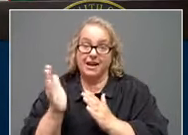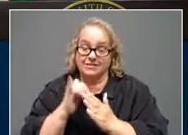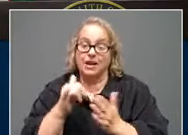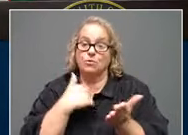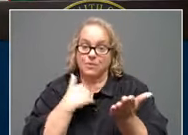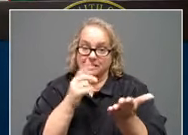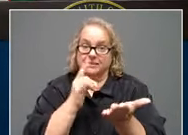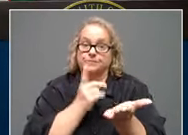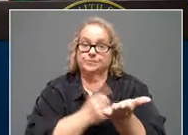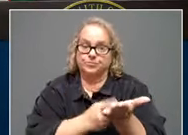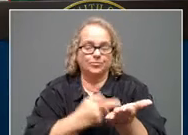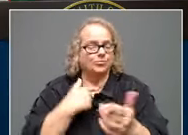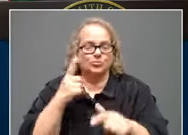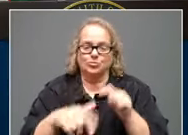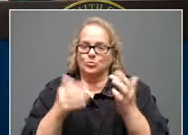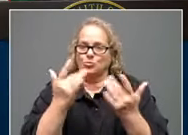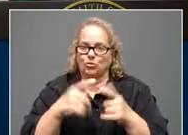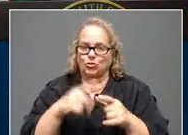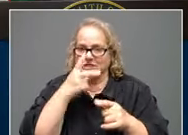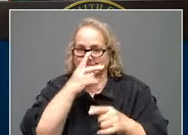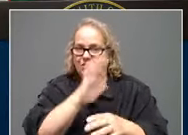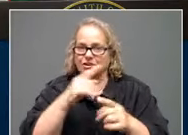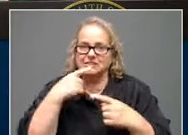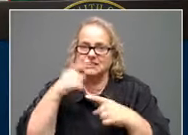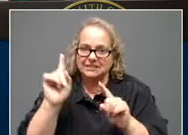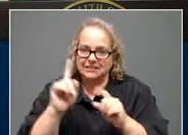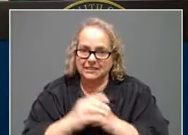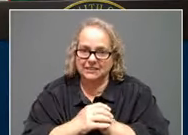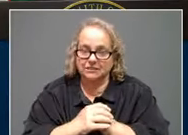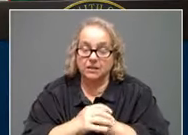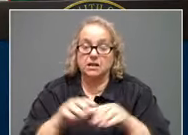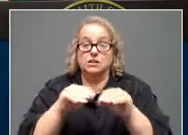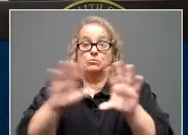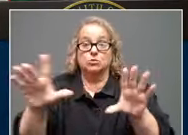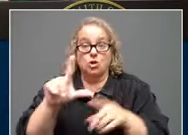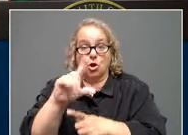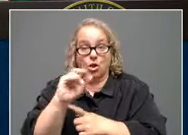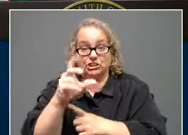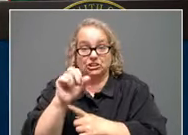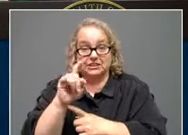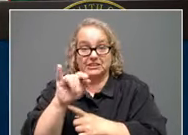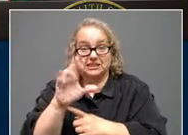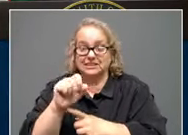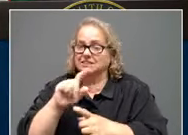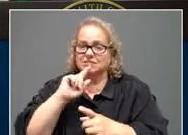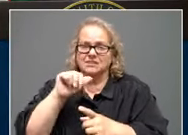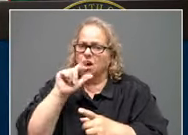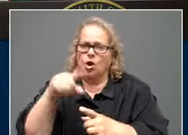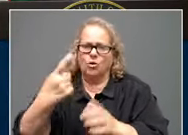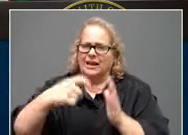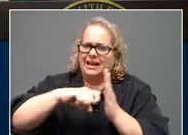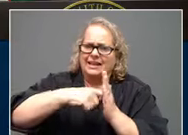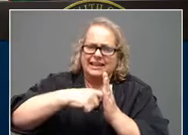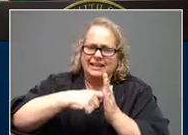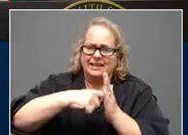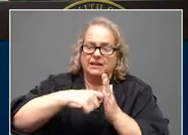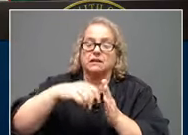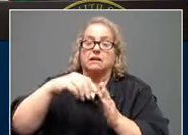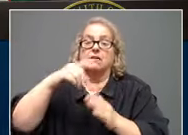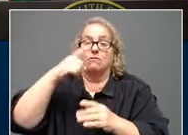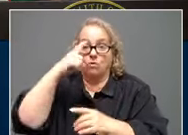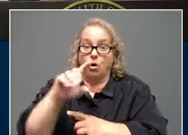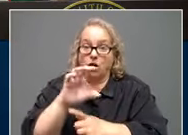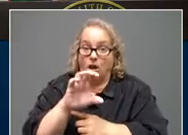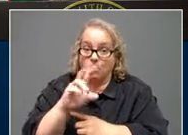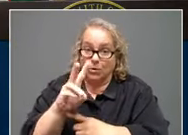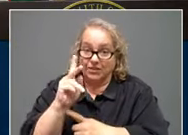I can't wait to see their success. Distribution and logistics is more than just a key industry in the Commonwealth. It is one that is